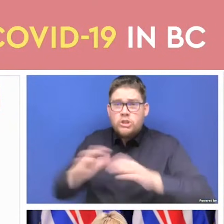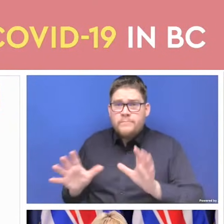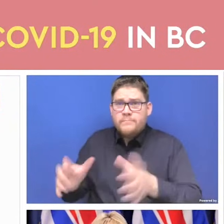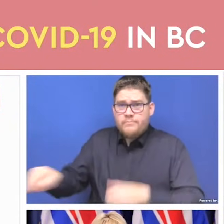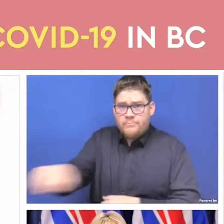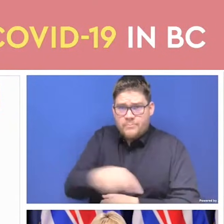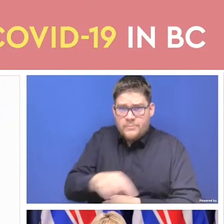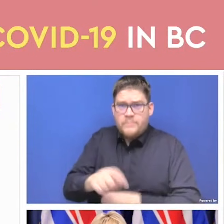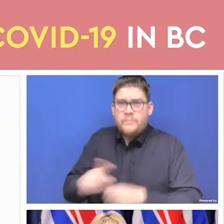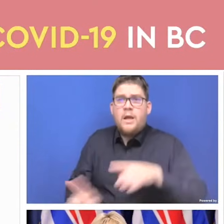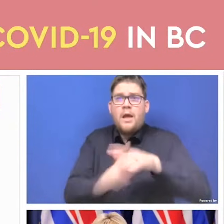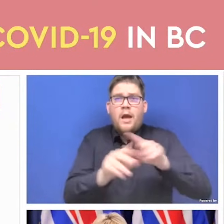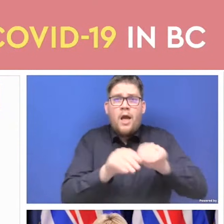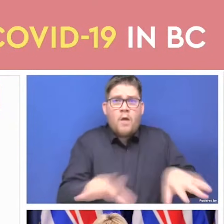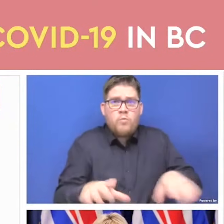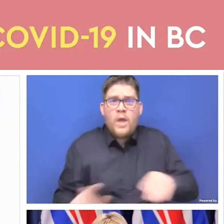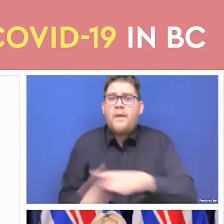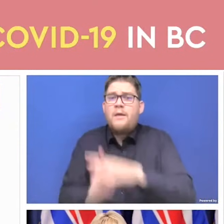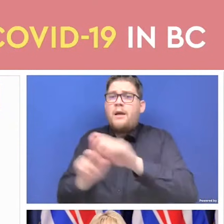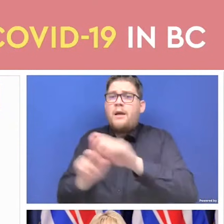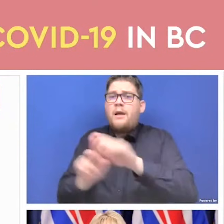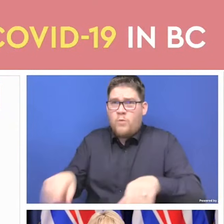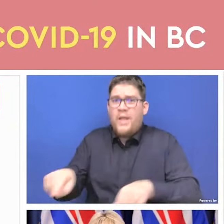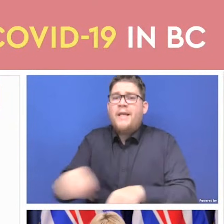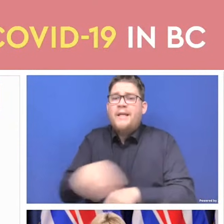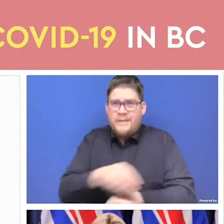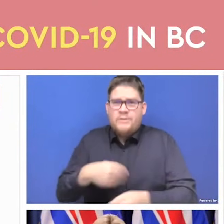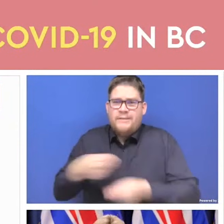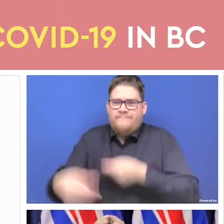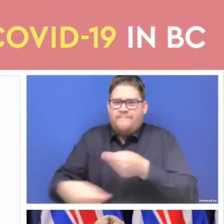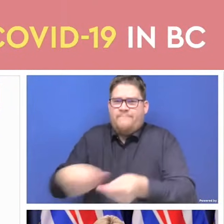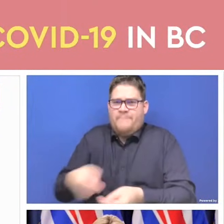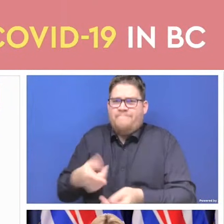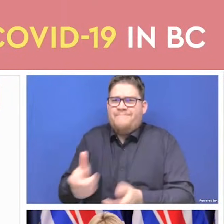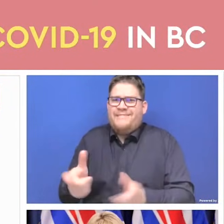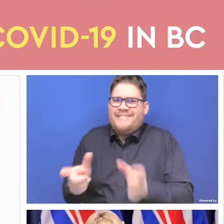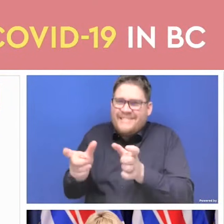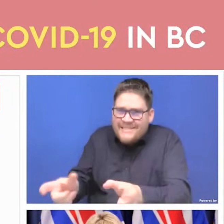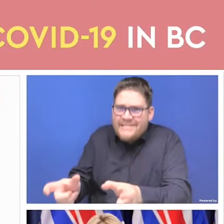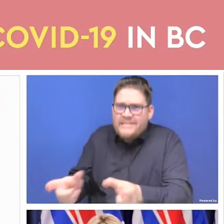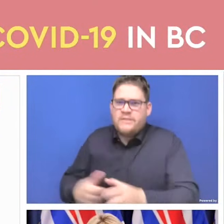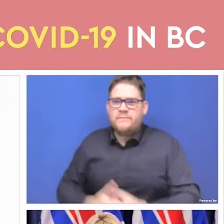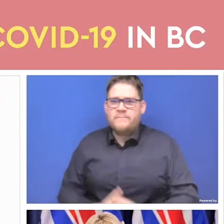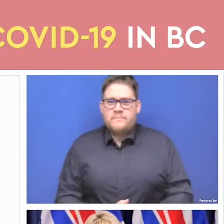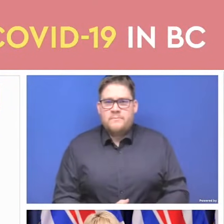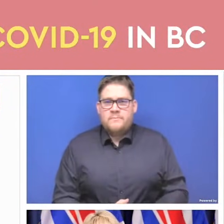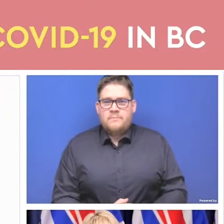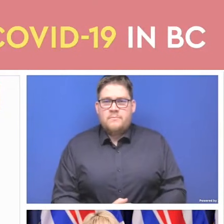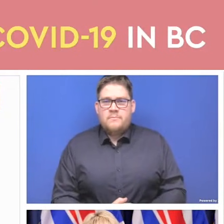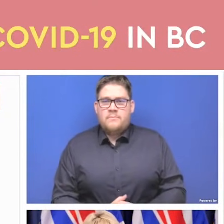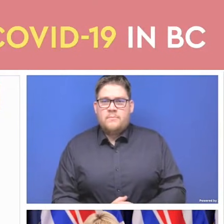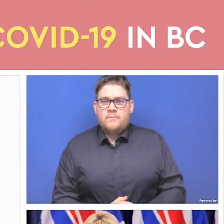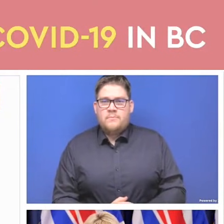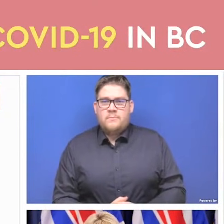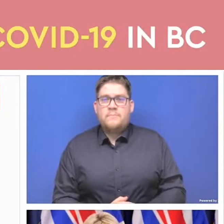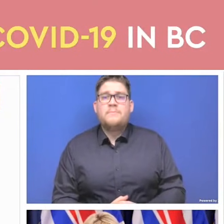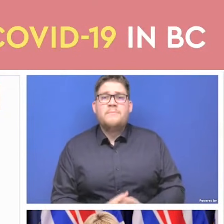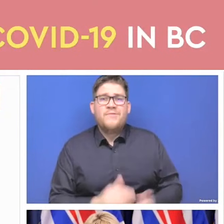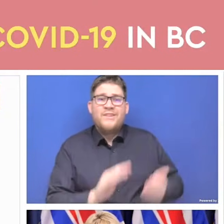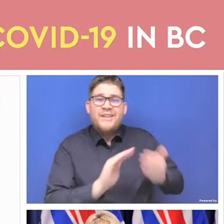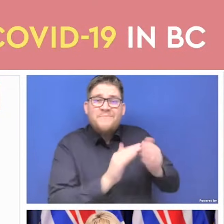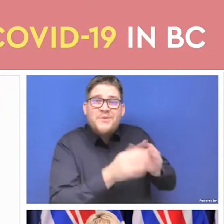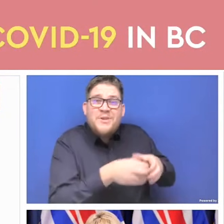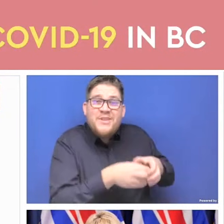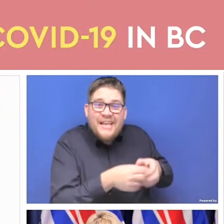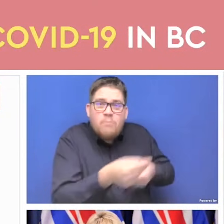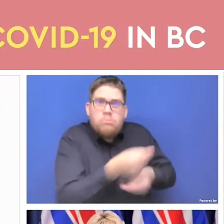the all-of-community approach that we have taken to provide vaccinations in communities and to community